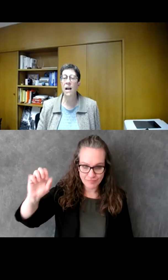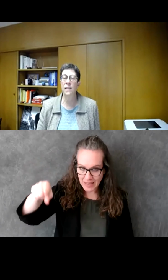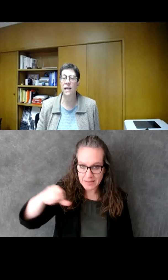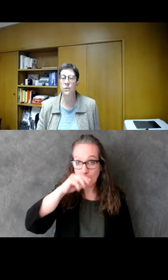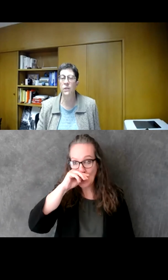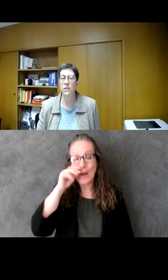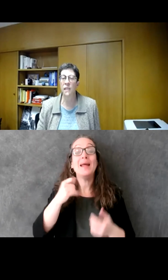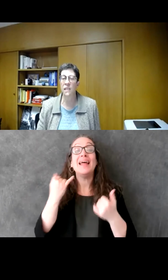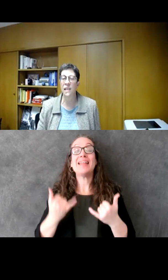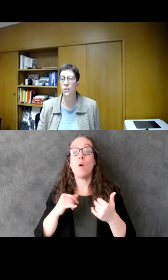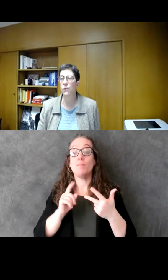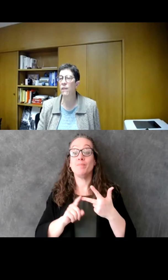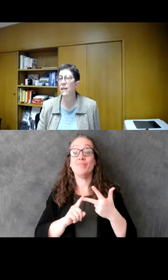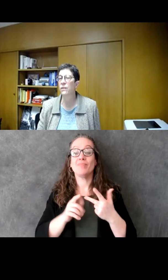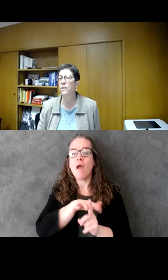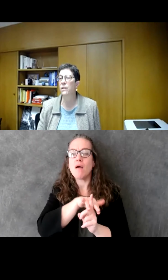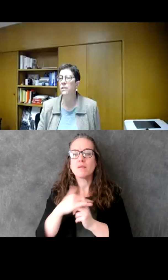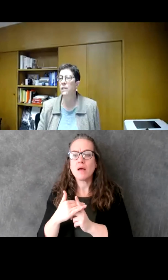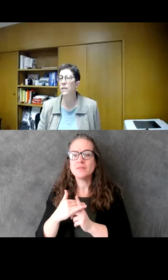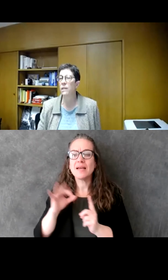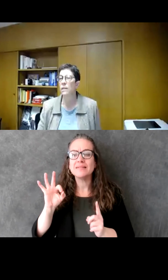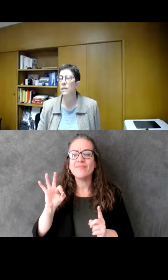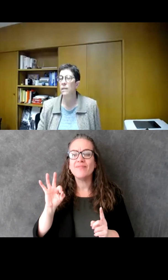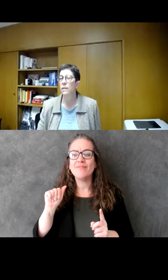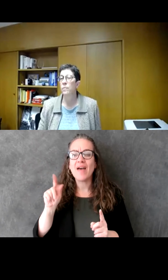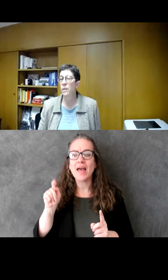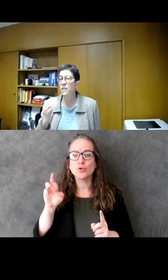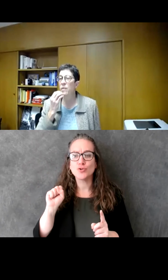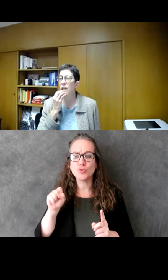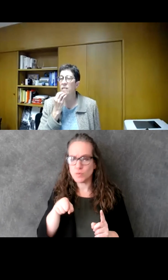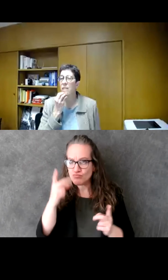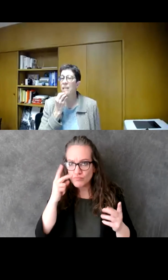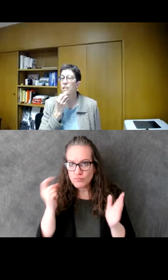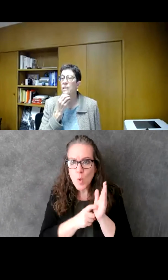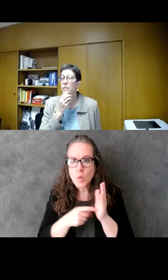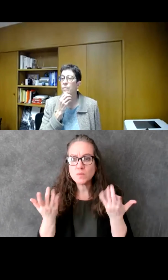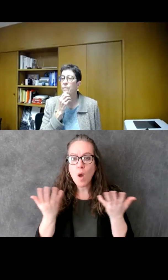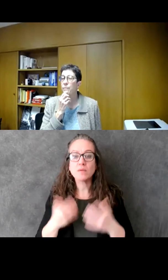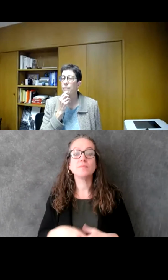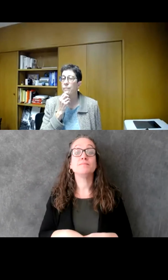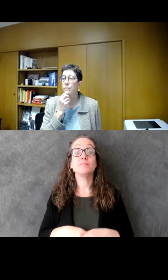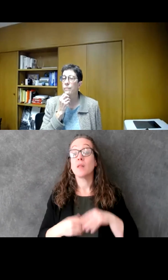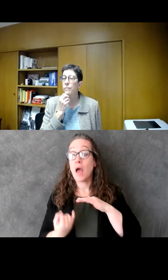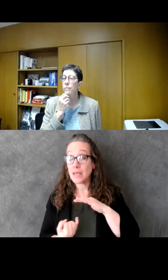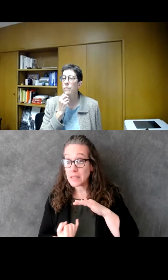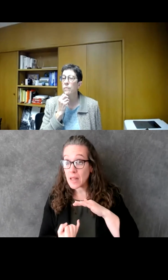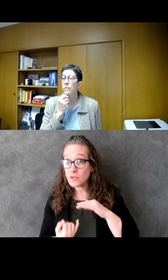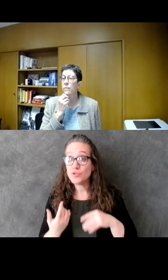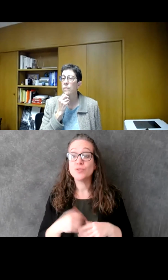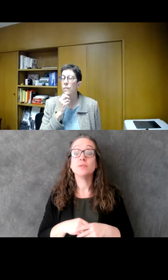about the context? What are some of the contextual factors that you're seeing? Maybe some of the isolation.